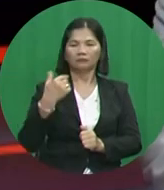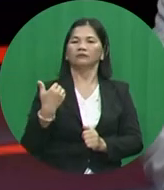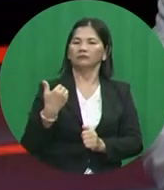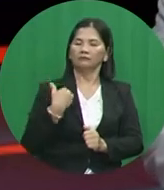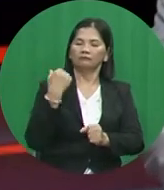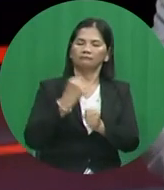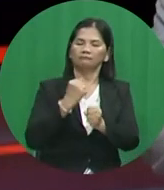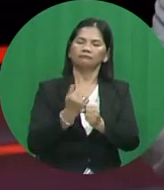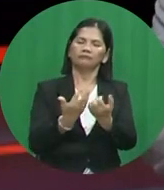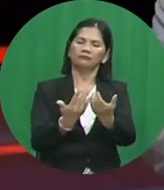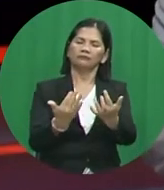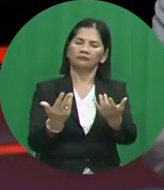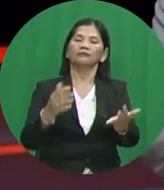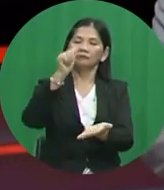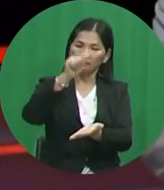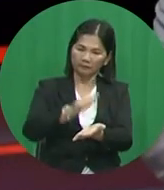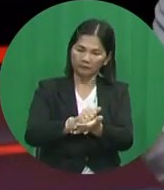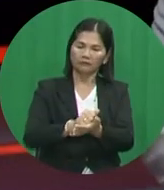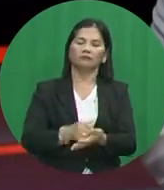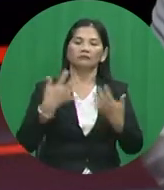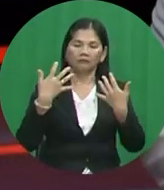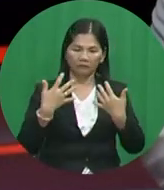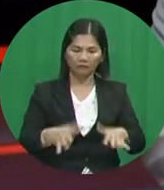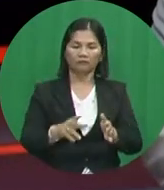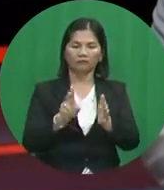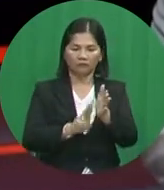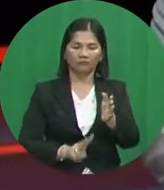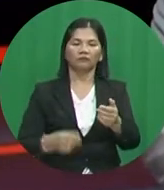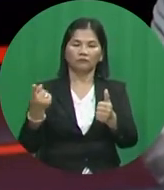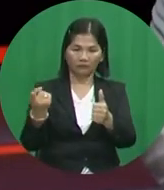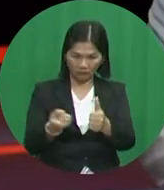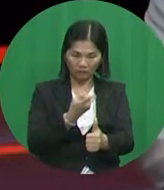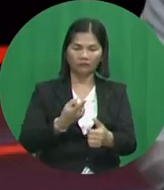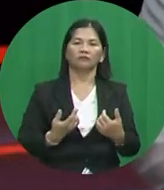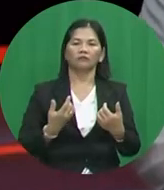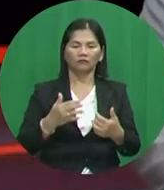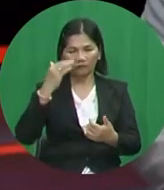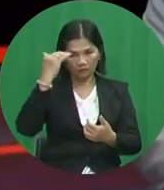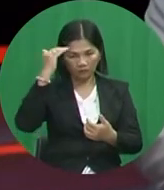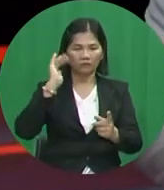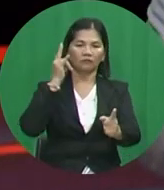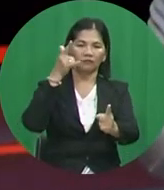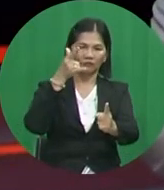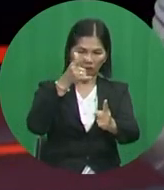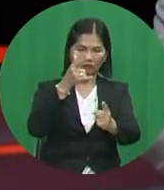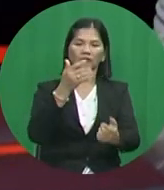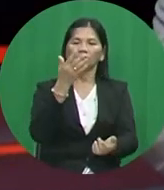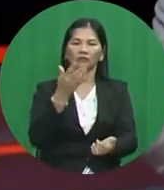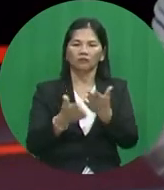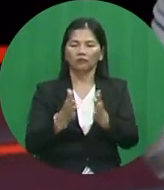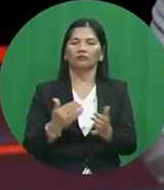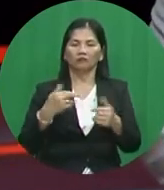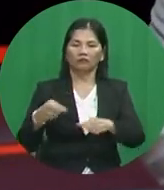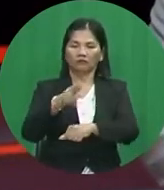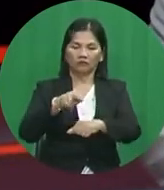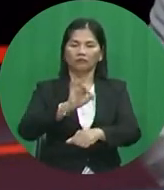Mean Kang Yichran, Diamond Twan, some rat chops up group, tang pee and nut of bong of Bolo, Dow look with a knock on top, we are present by look with a